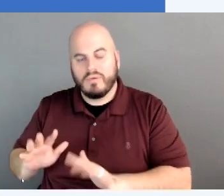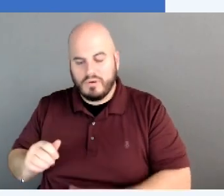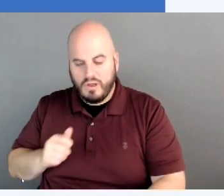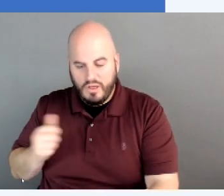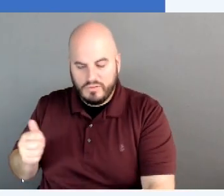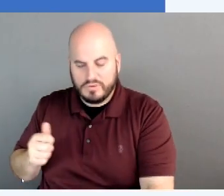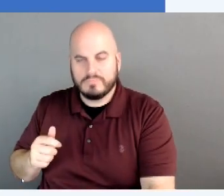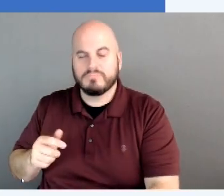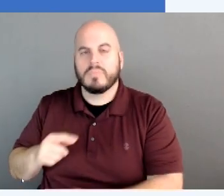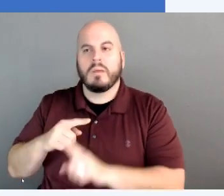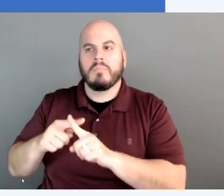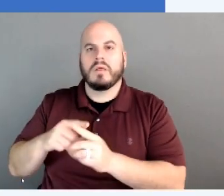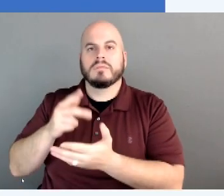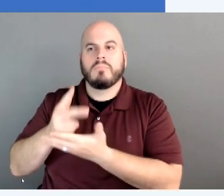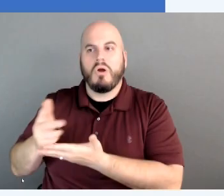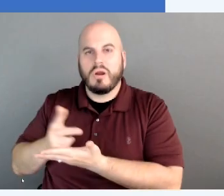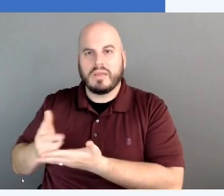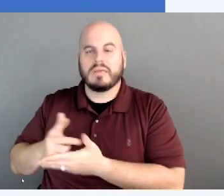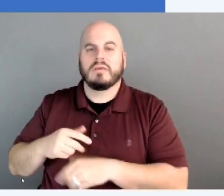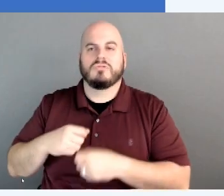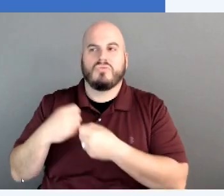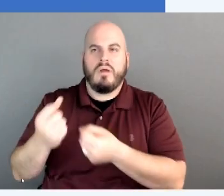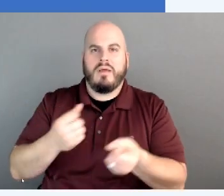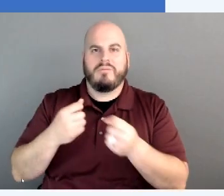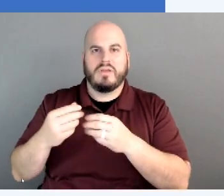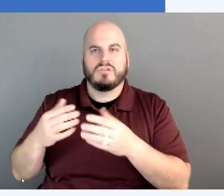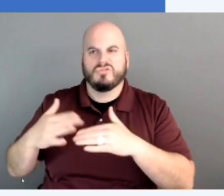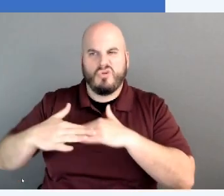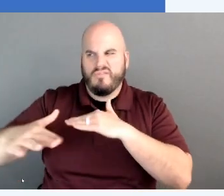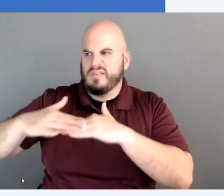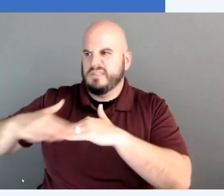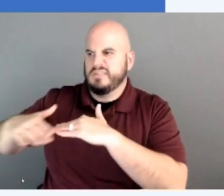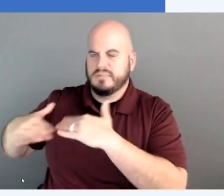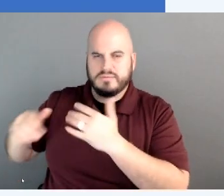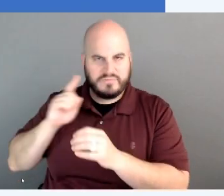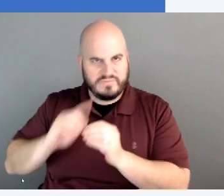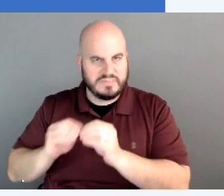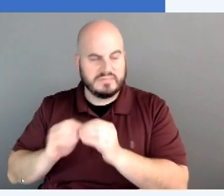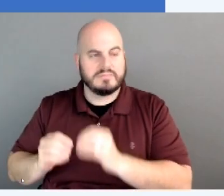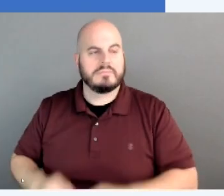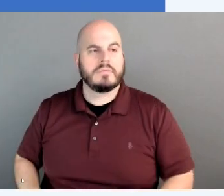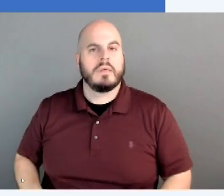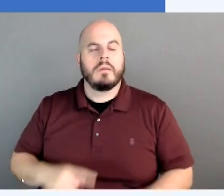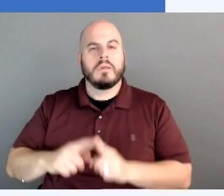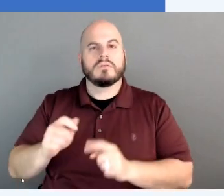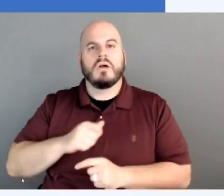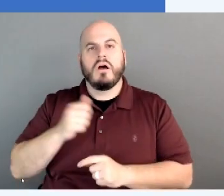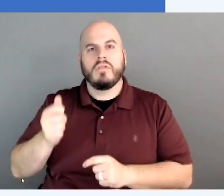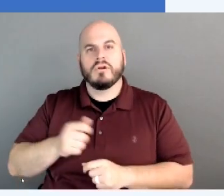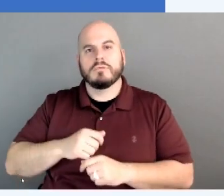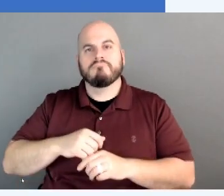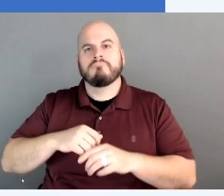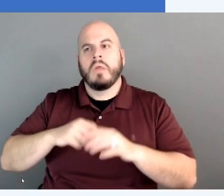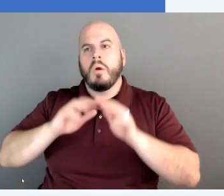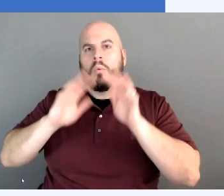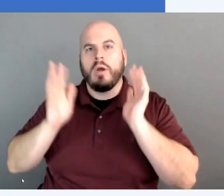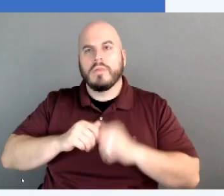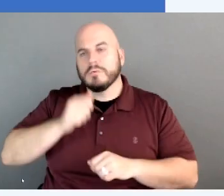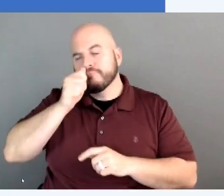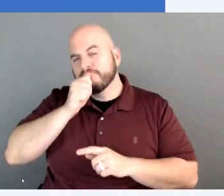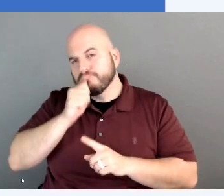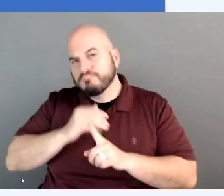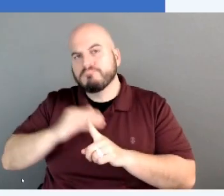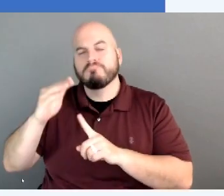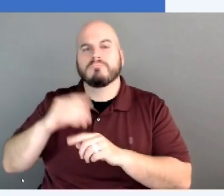and driving surfaces, as well as a number of other climate resilient elements out at Creekside Community Village. It will